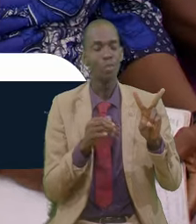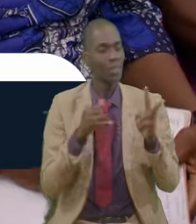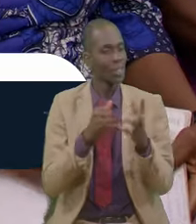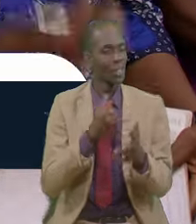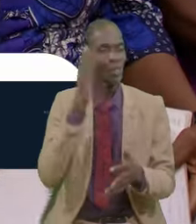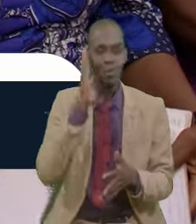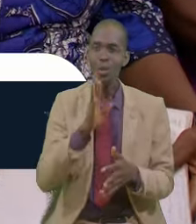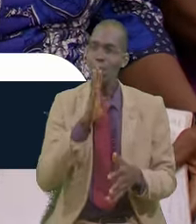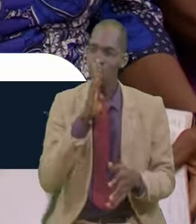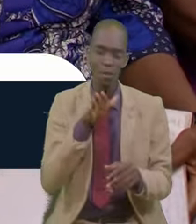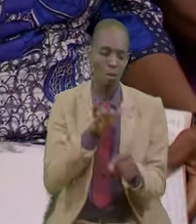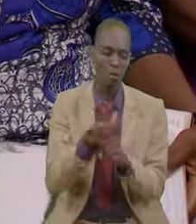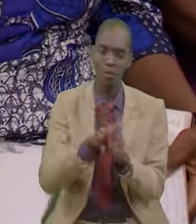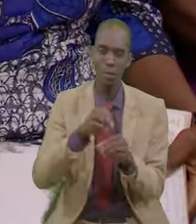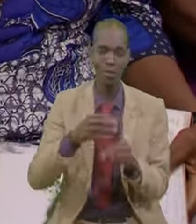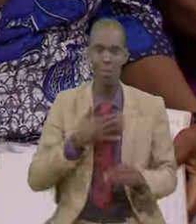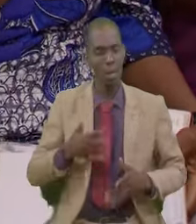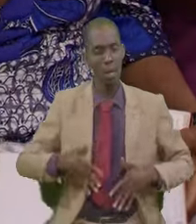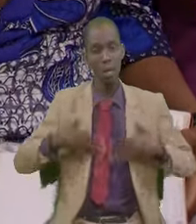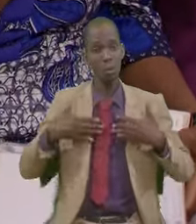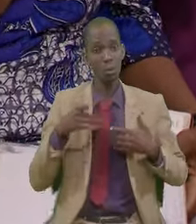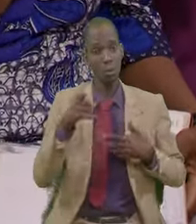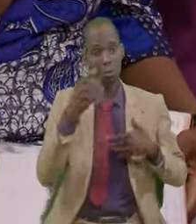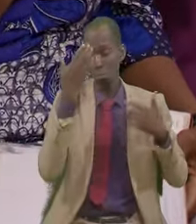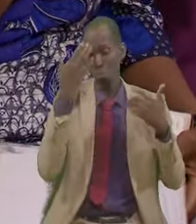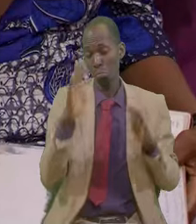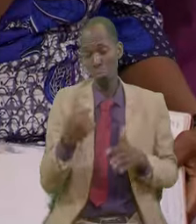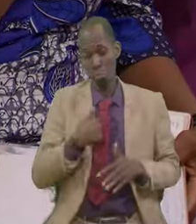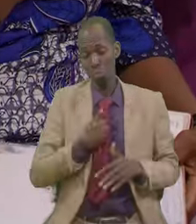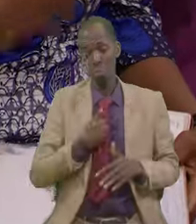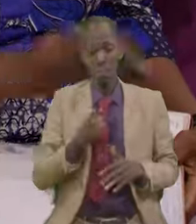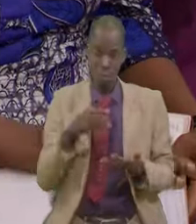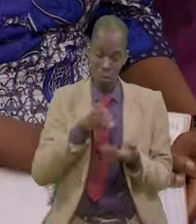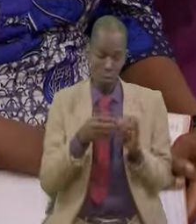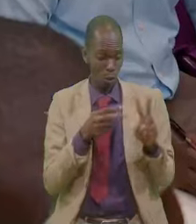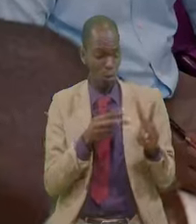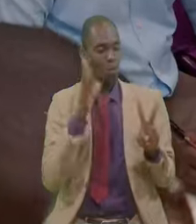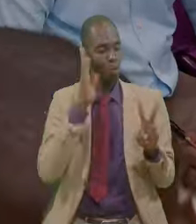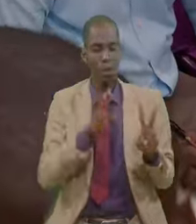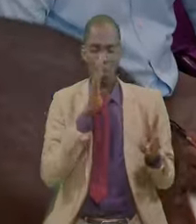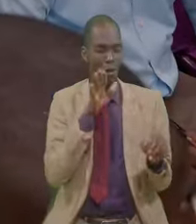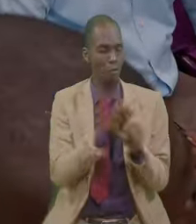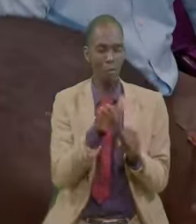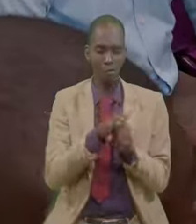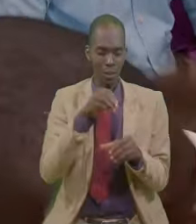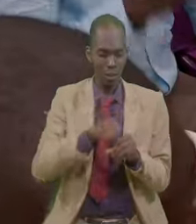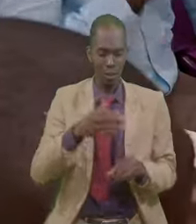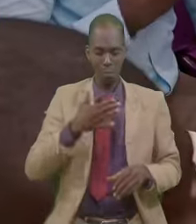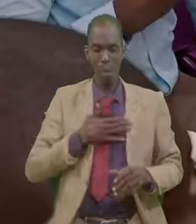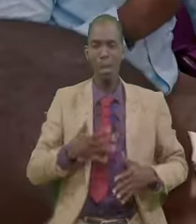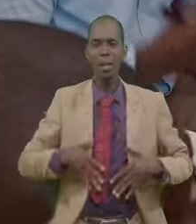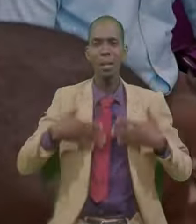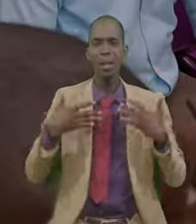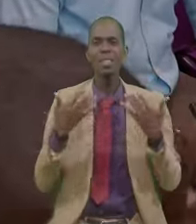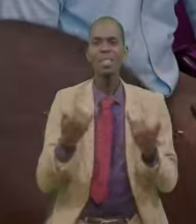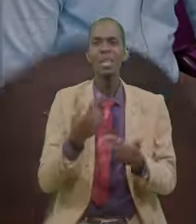my life. I said this number two is going to be fulfilled in my life. What's it? Number